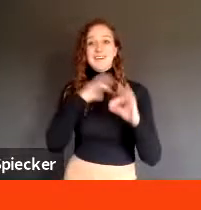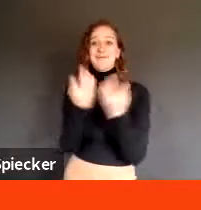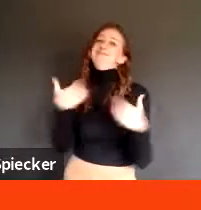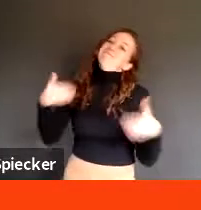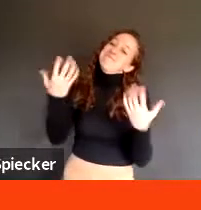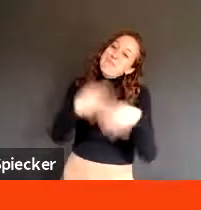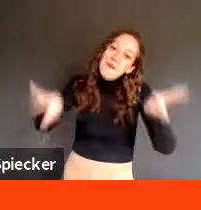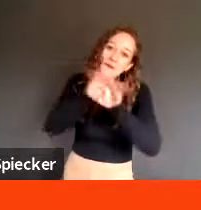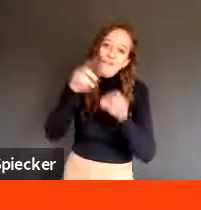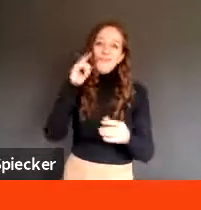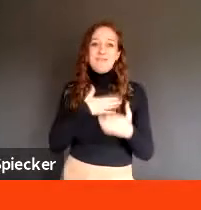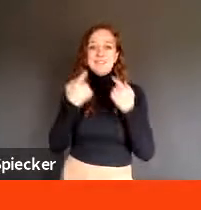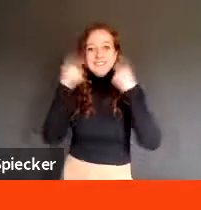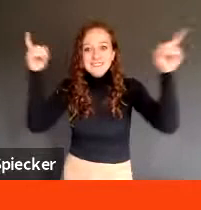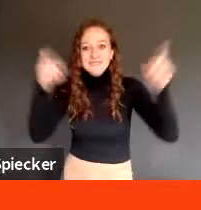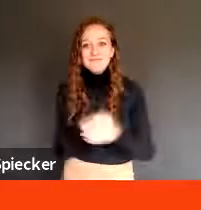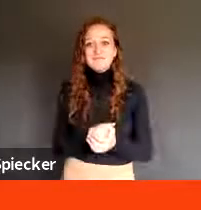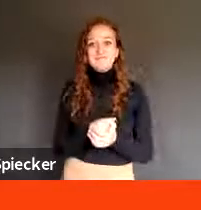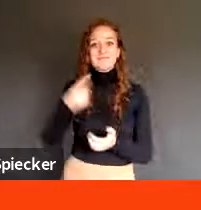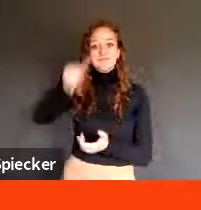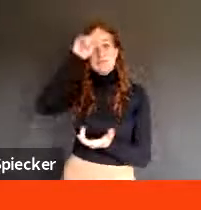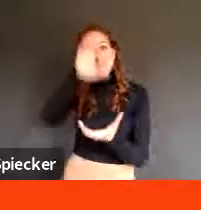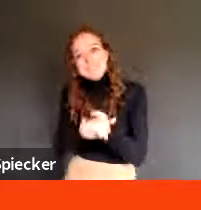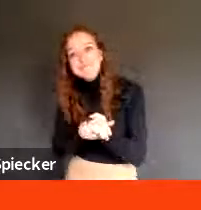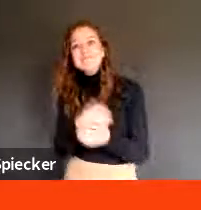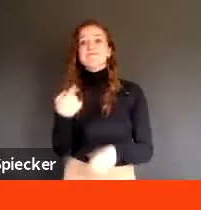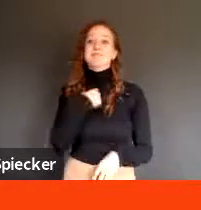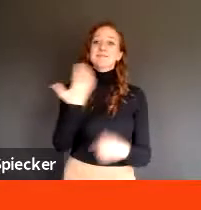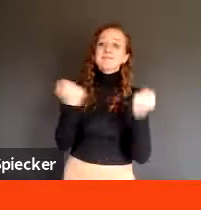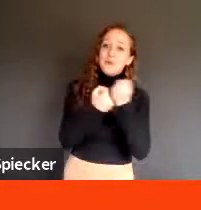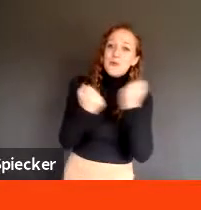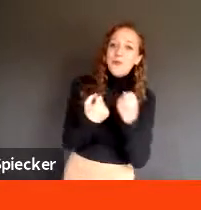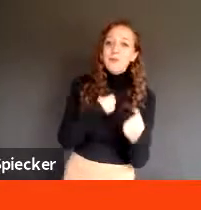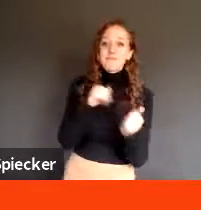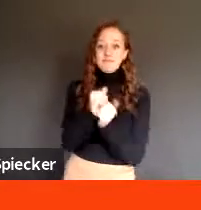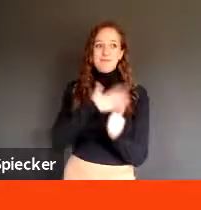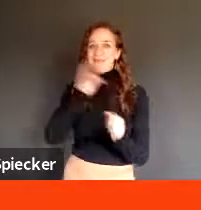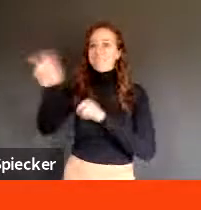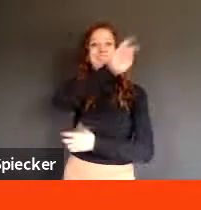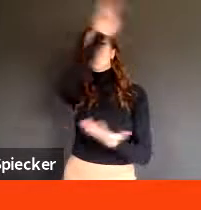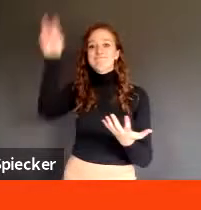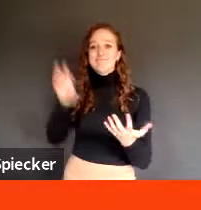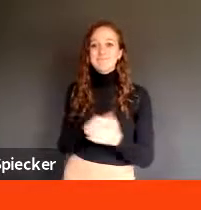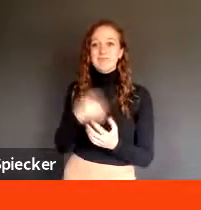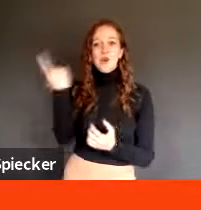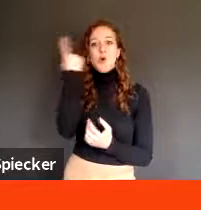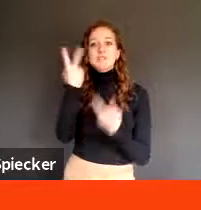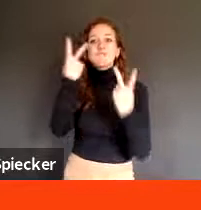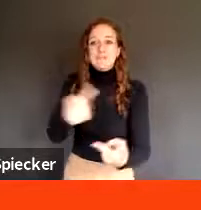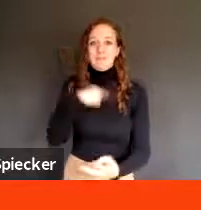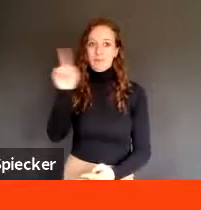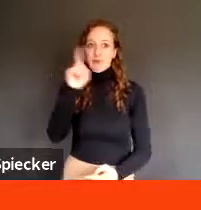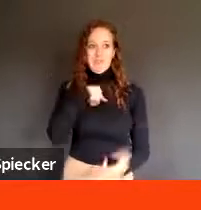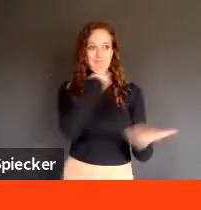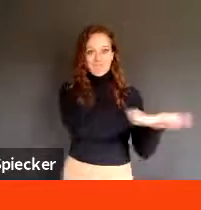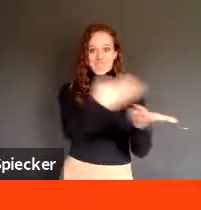My family's been instrumental in all of my successes. They believed in me, supported me in my endeavors,